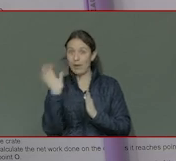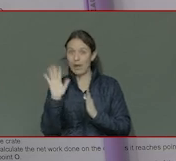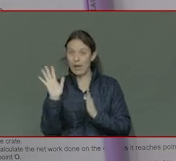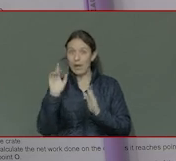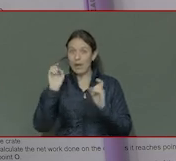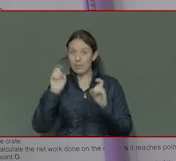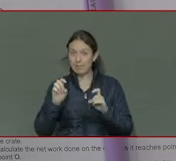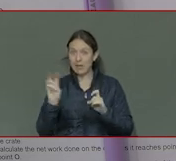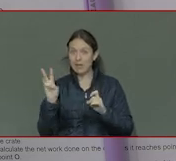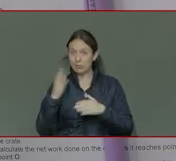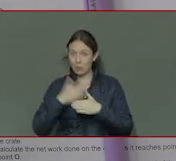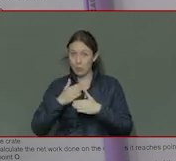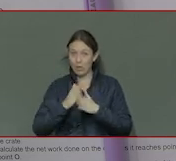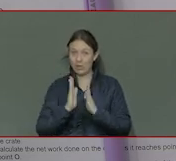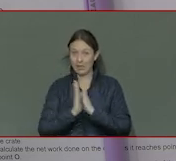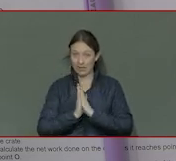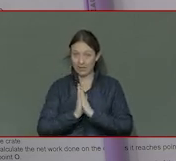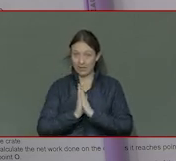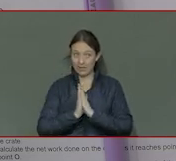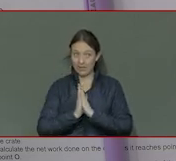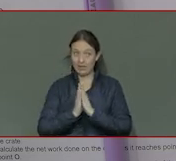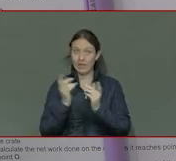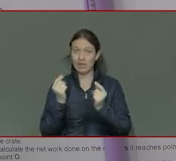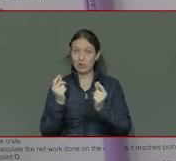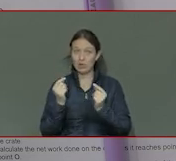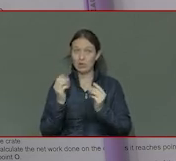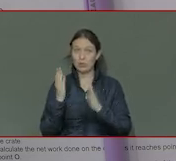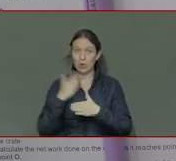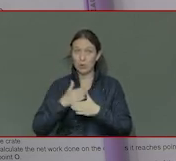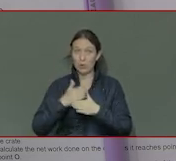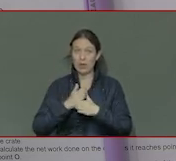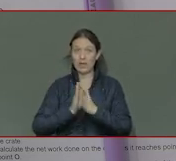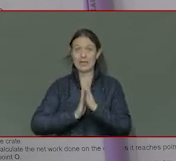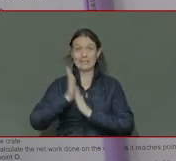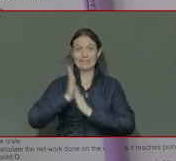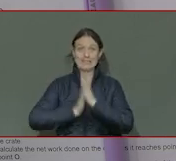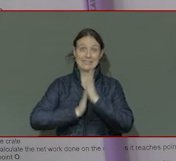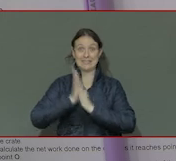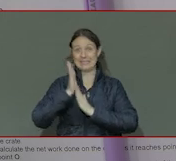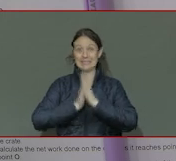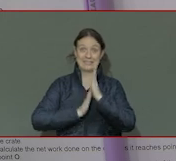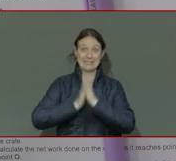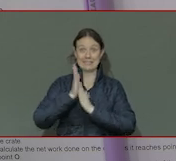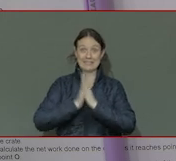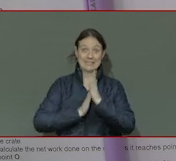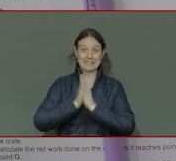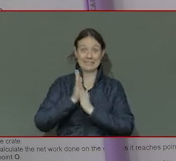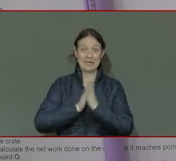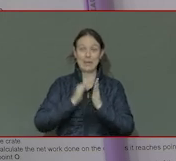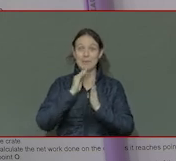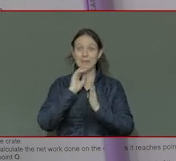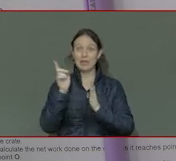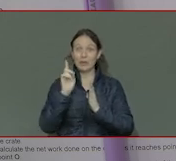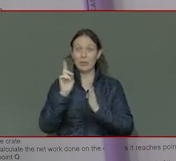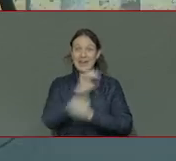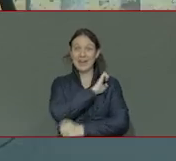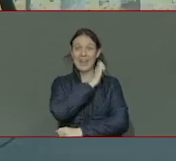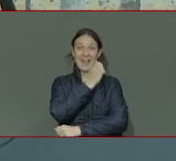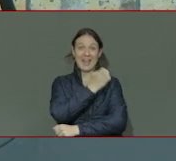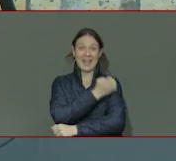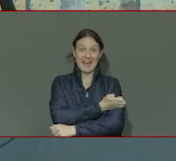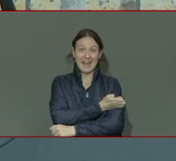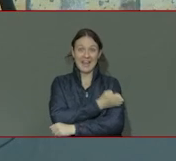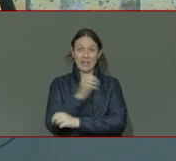hands together, you must rub them, so you're doing work. And what are you doing then? You're transferring energy because